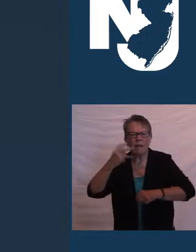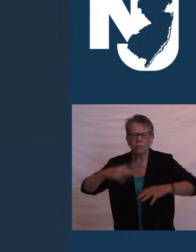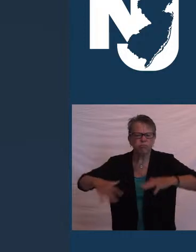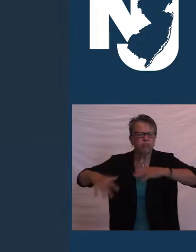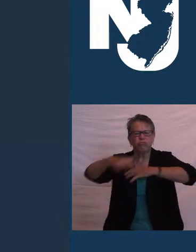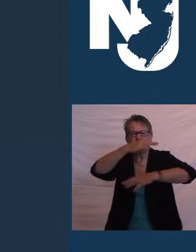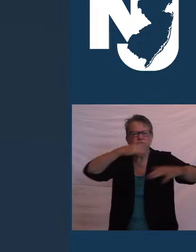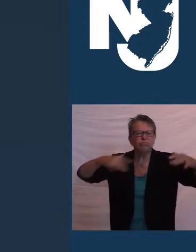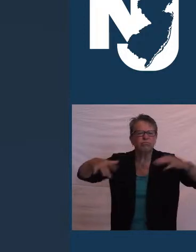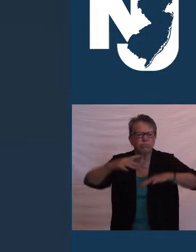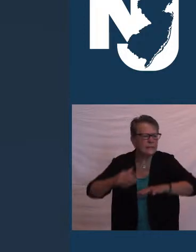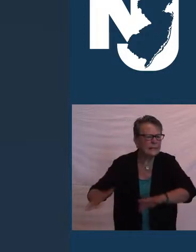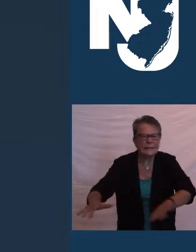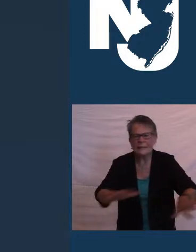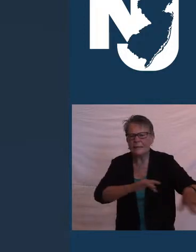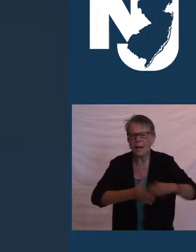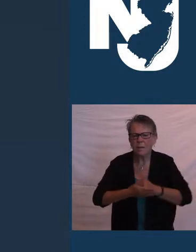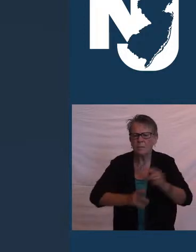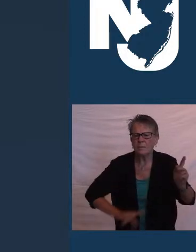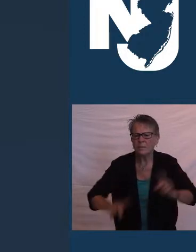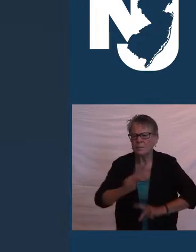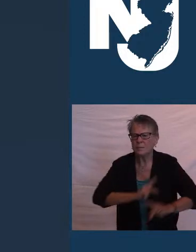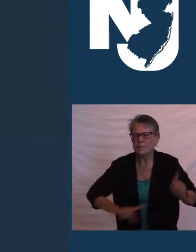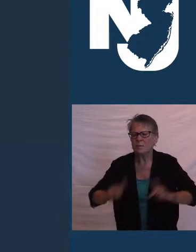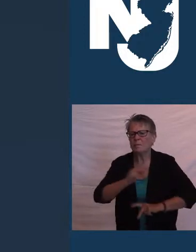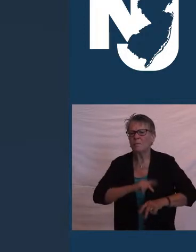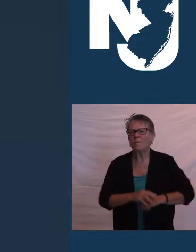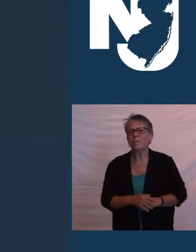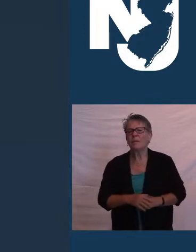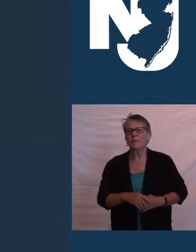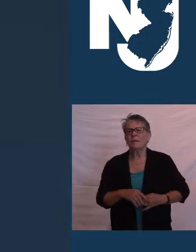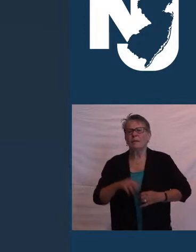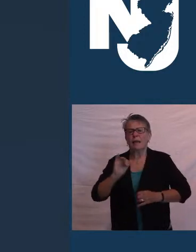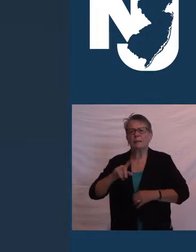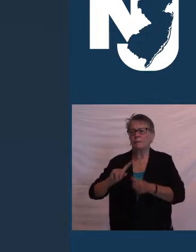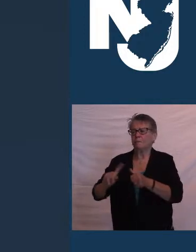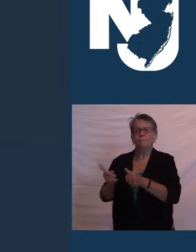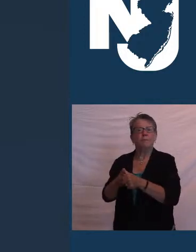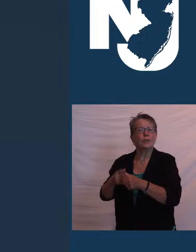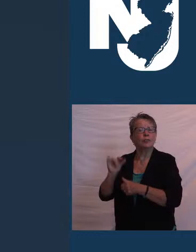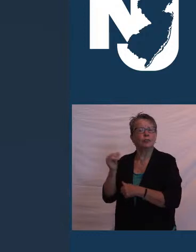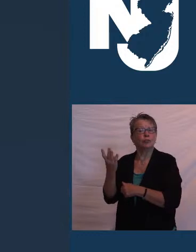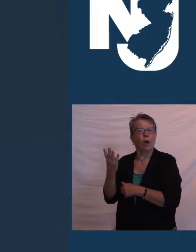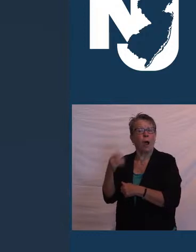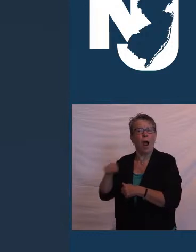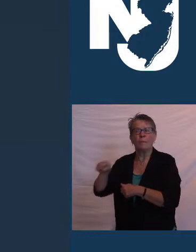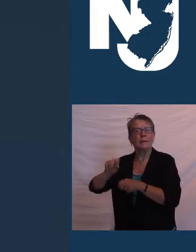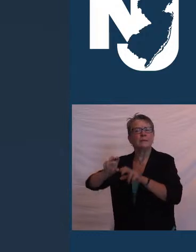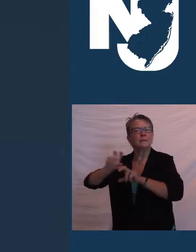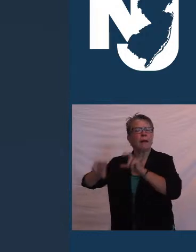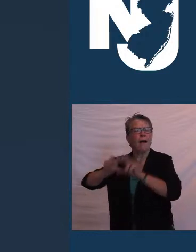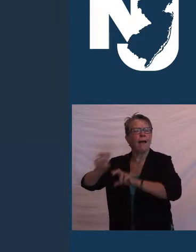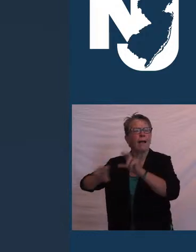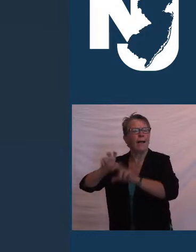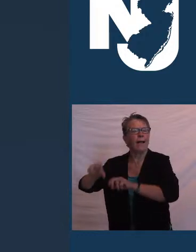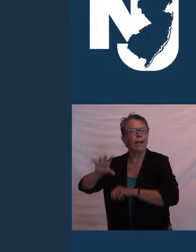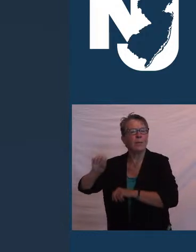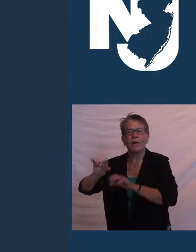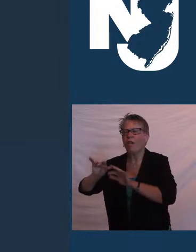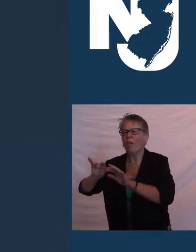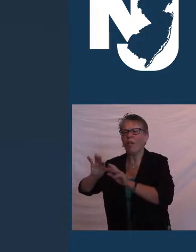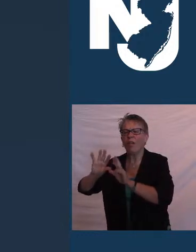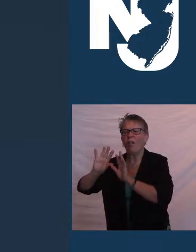the call to serve overcame him, and he traded what was looking to be a lucrative career for the chance to protect the city of New